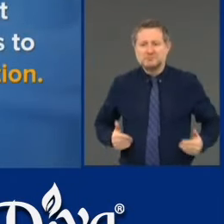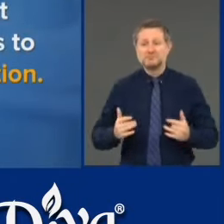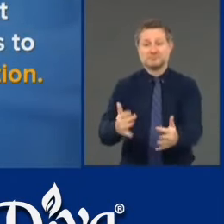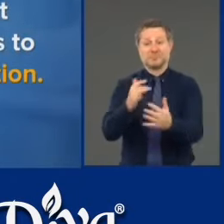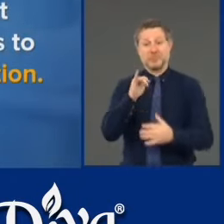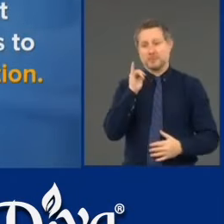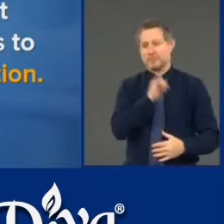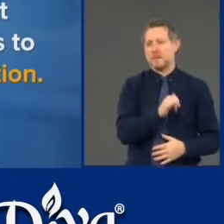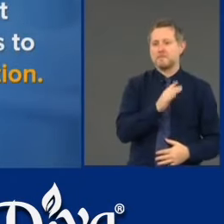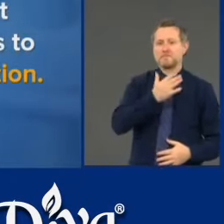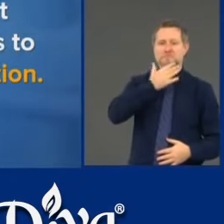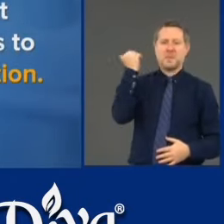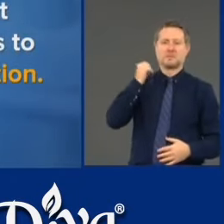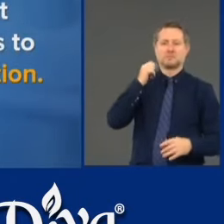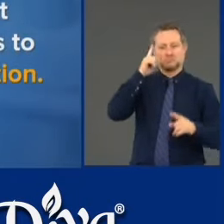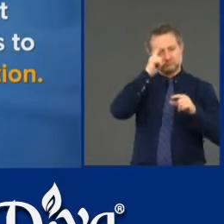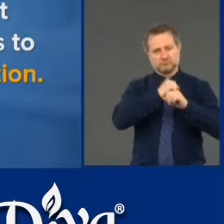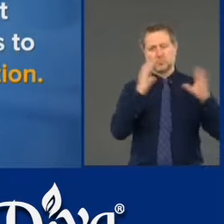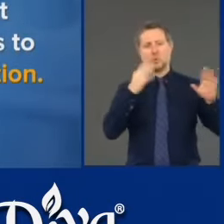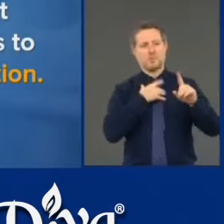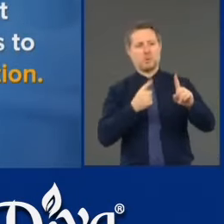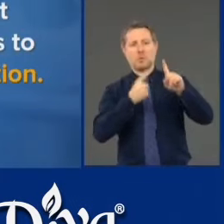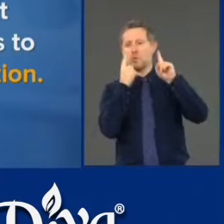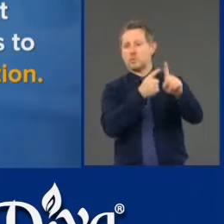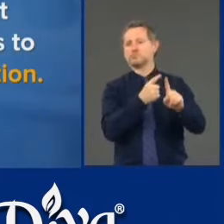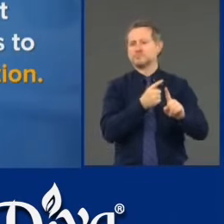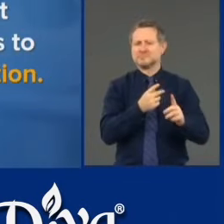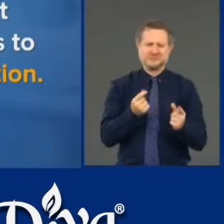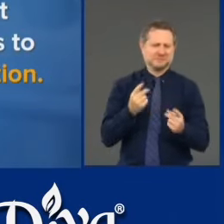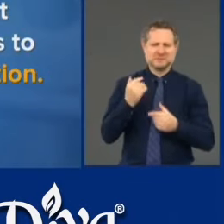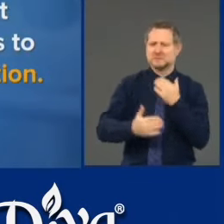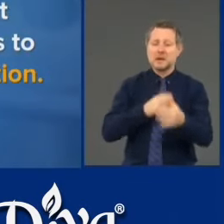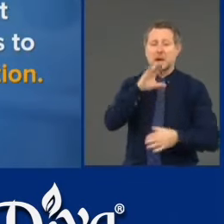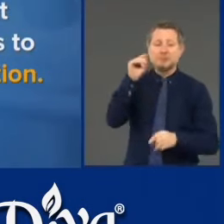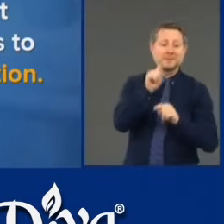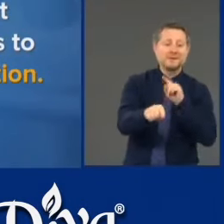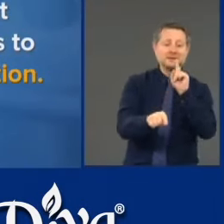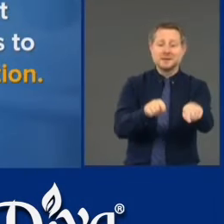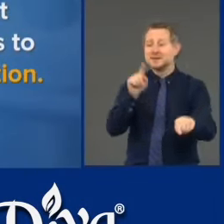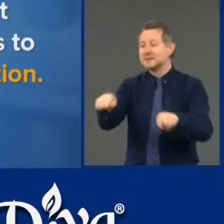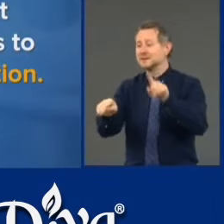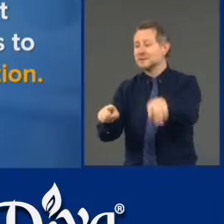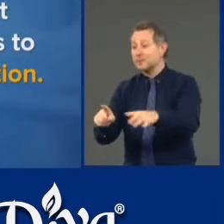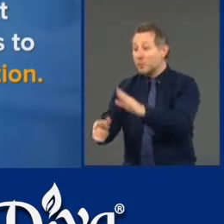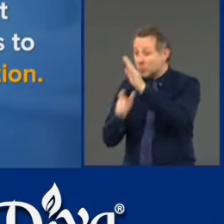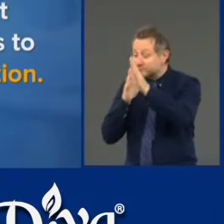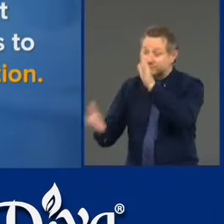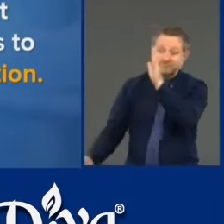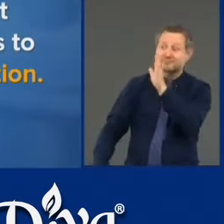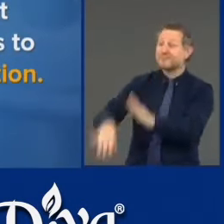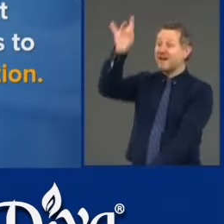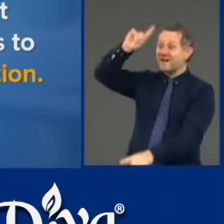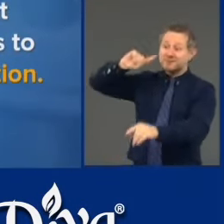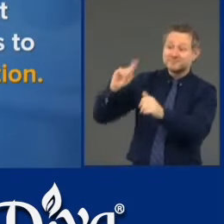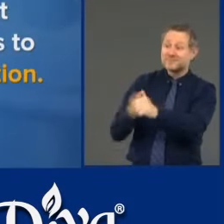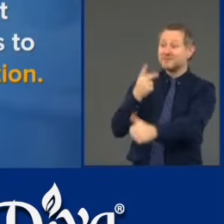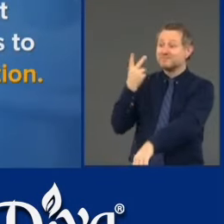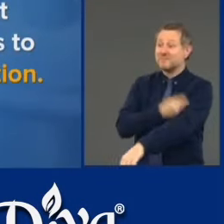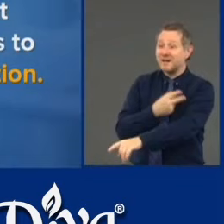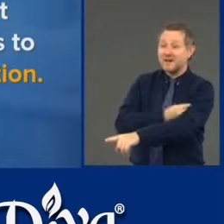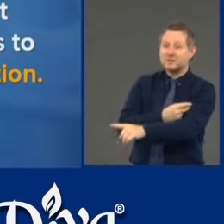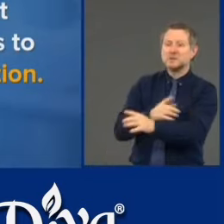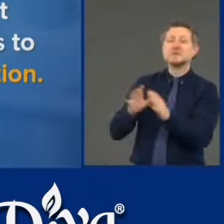But we have to make sure whatever company finds the vaccine, right, finds the pot of gold, that